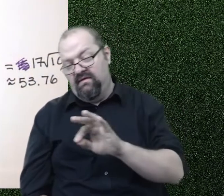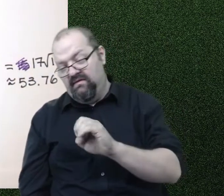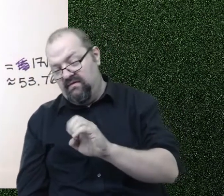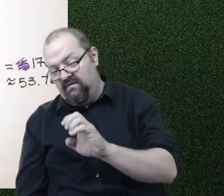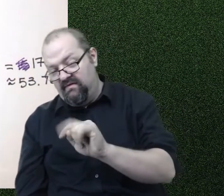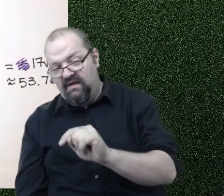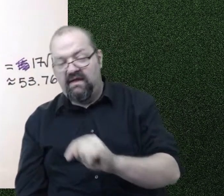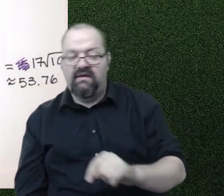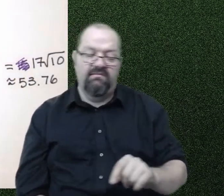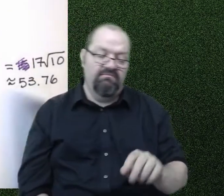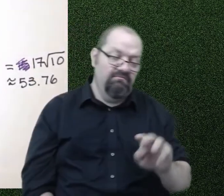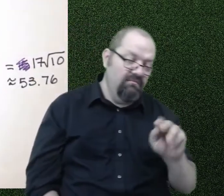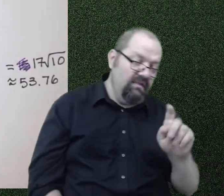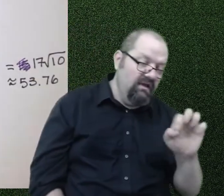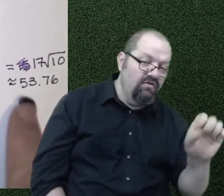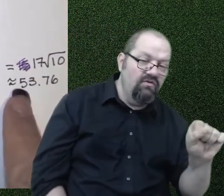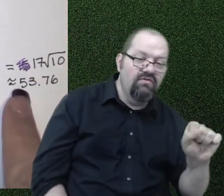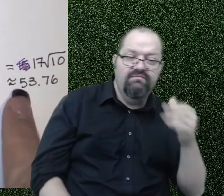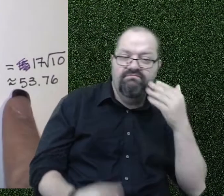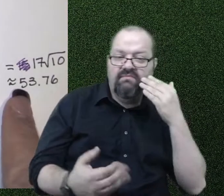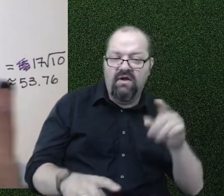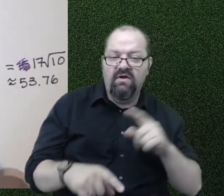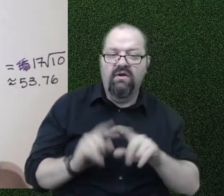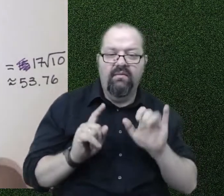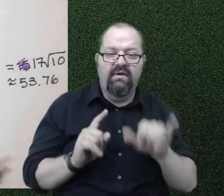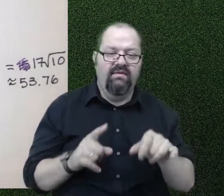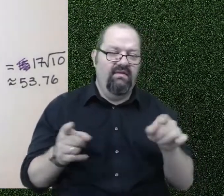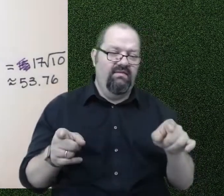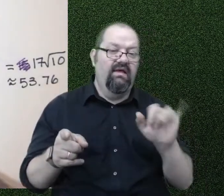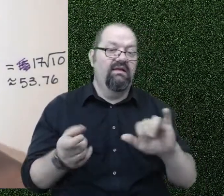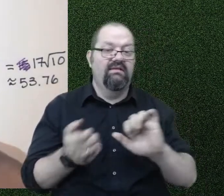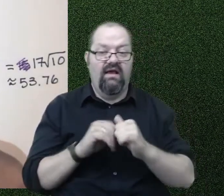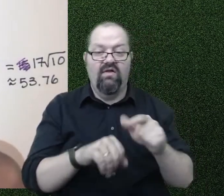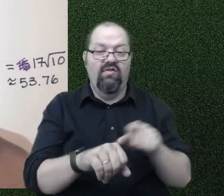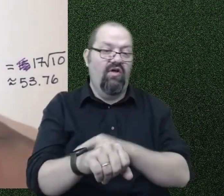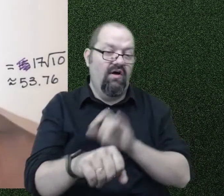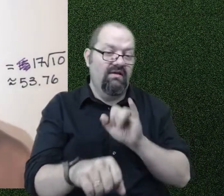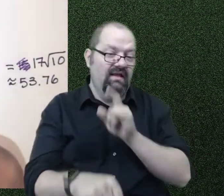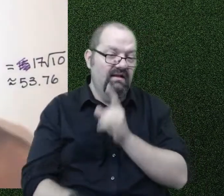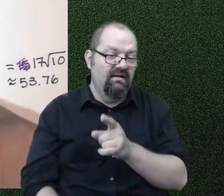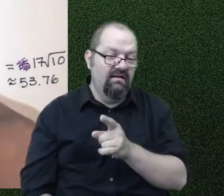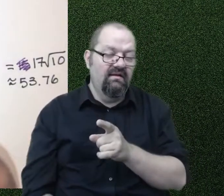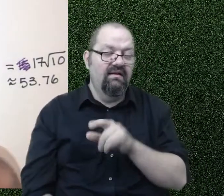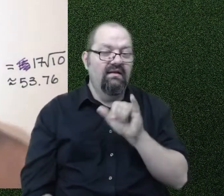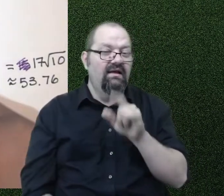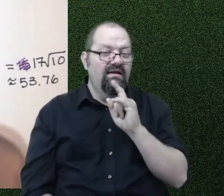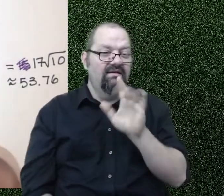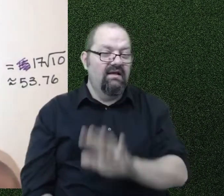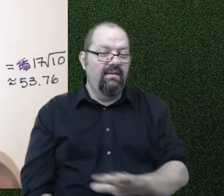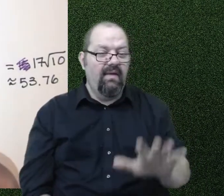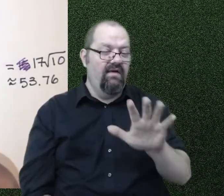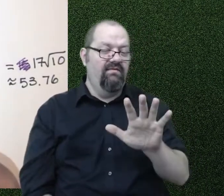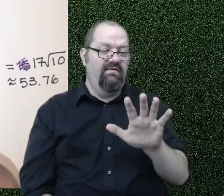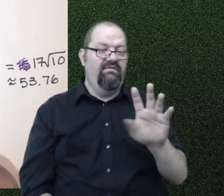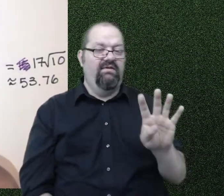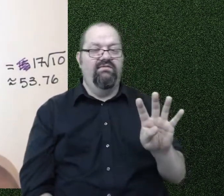don't know. But that's how long this is. This is about 54 units